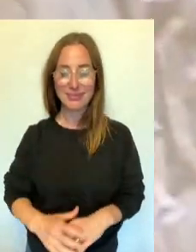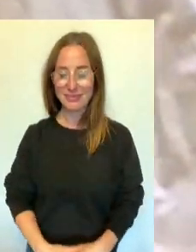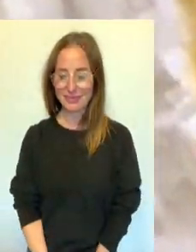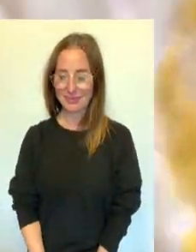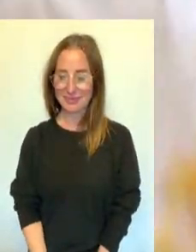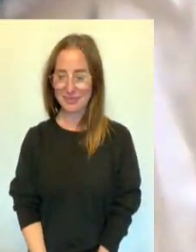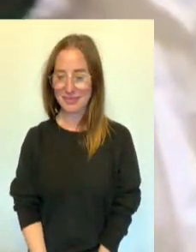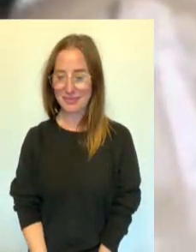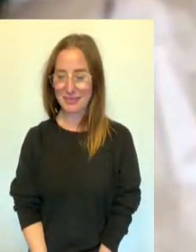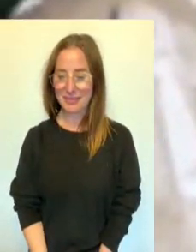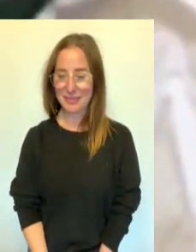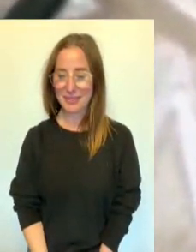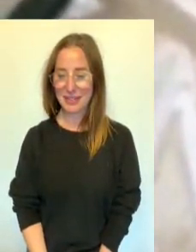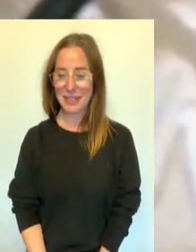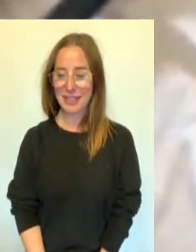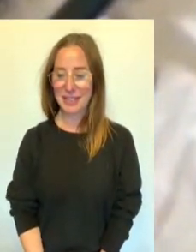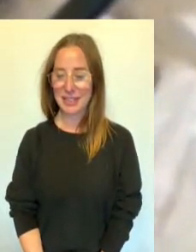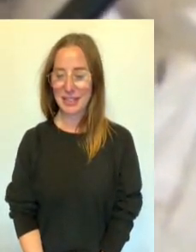Here we go.